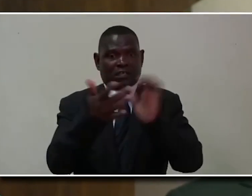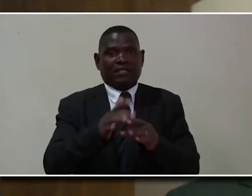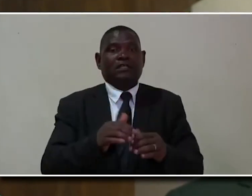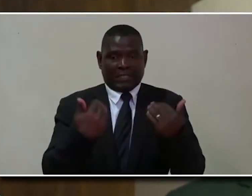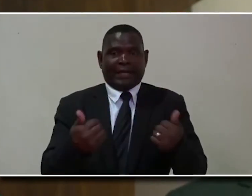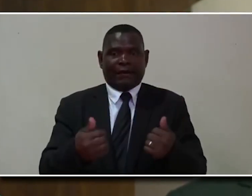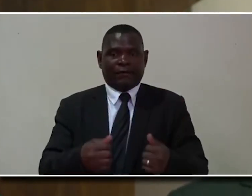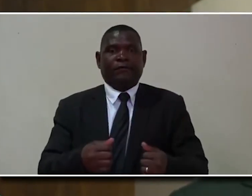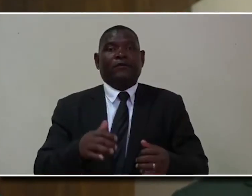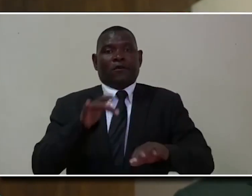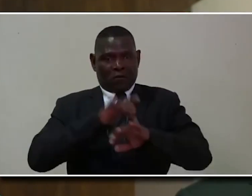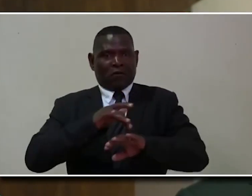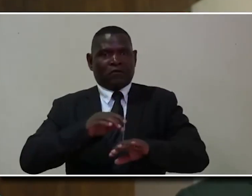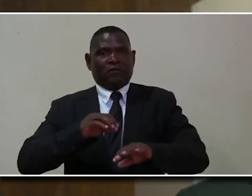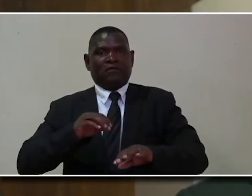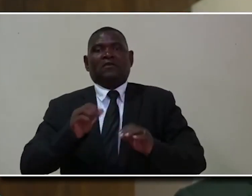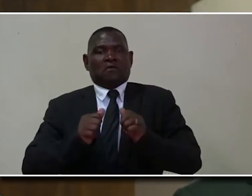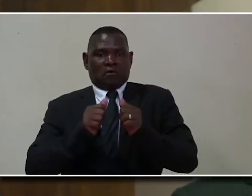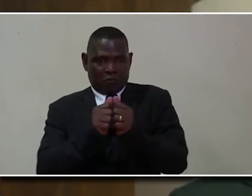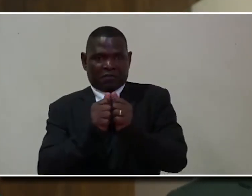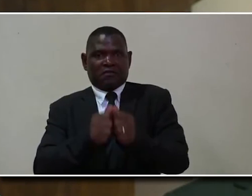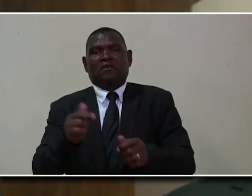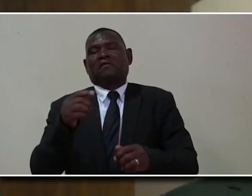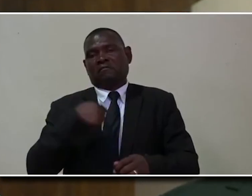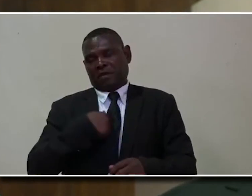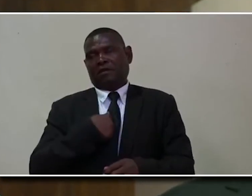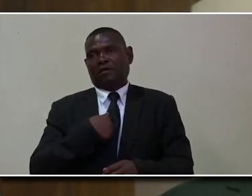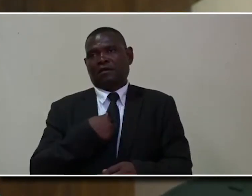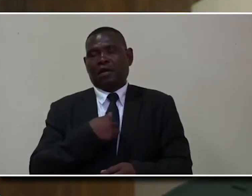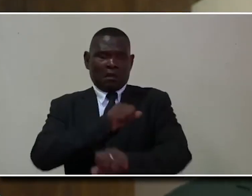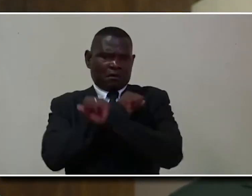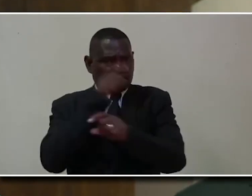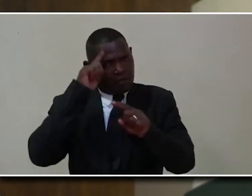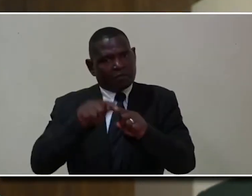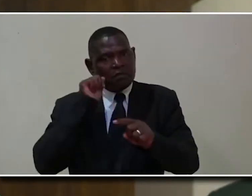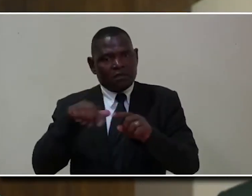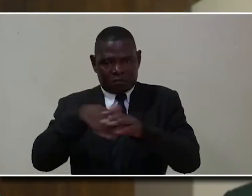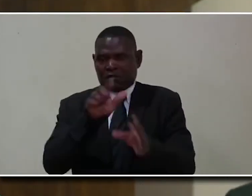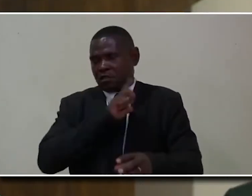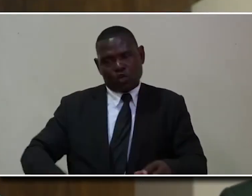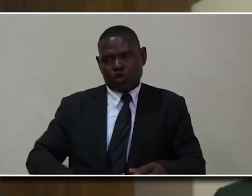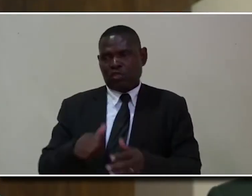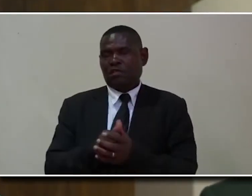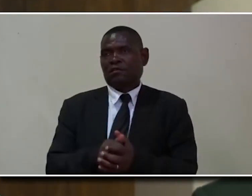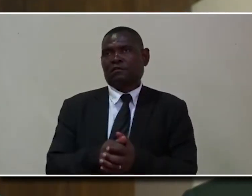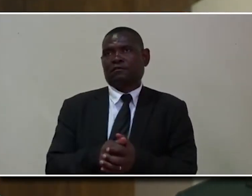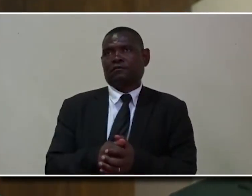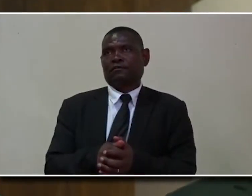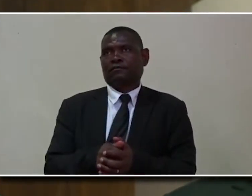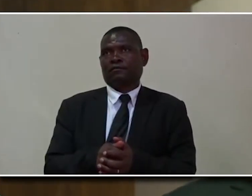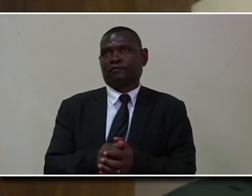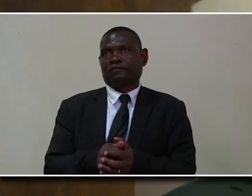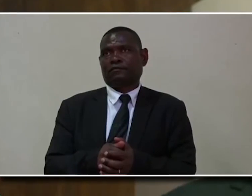Tingate kudzindikira kuti inde ambuya ali kumbali yathu ndiponso tili naye. My dear brothers, my dear sisters in the Lord. Okondedwa abale ndi alongo anga mwa